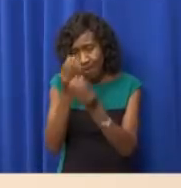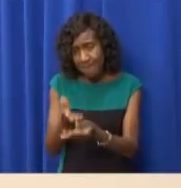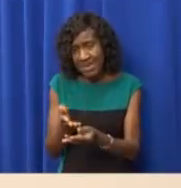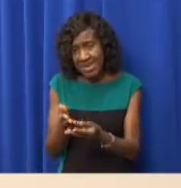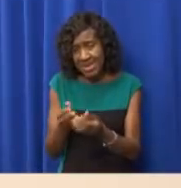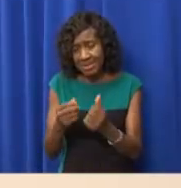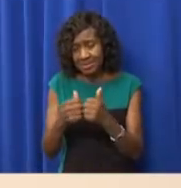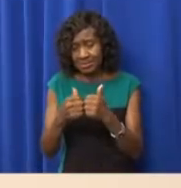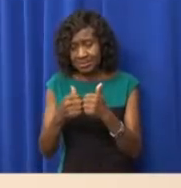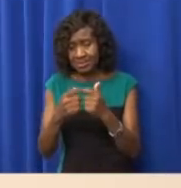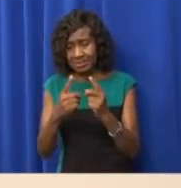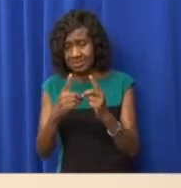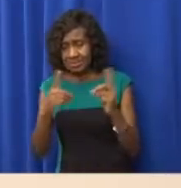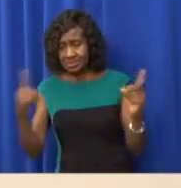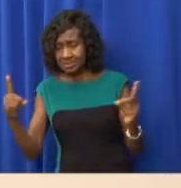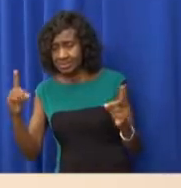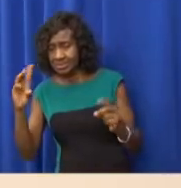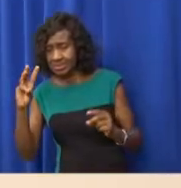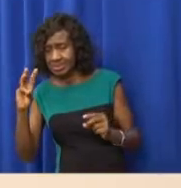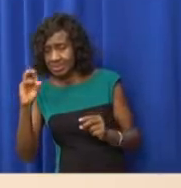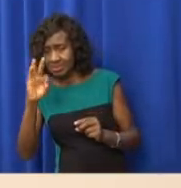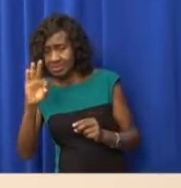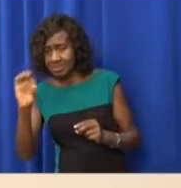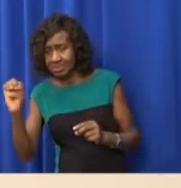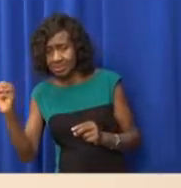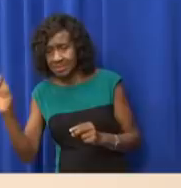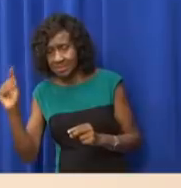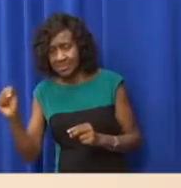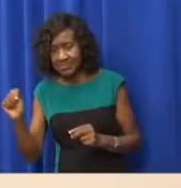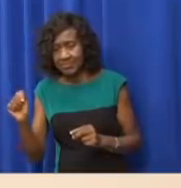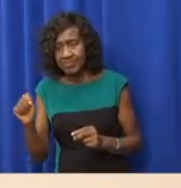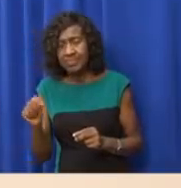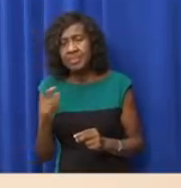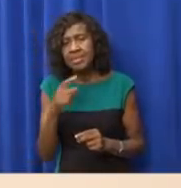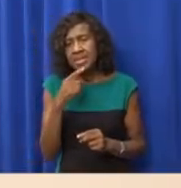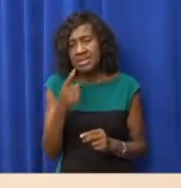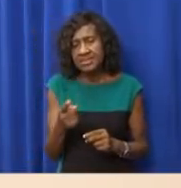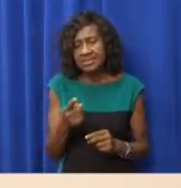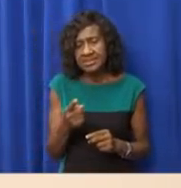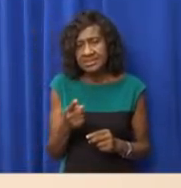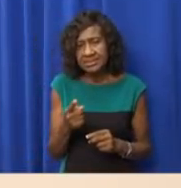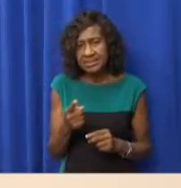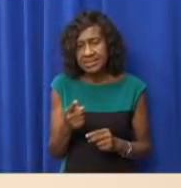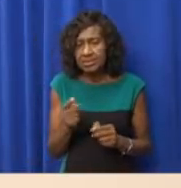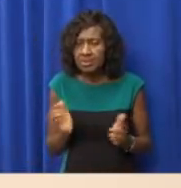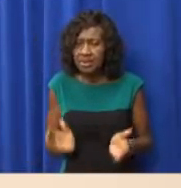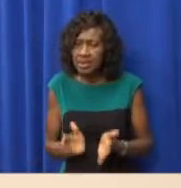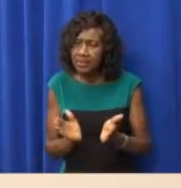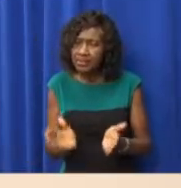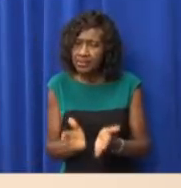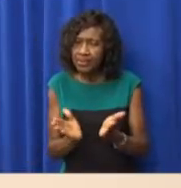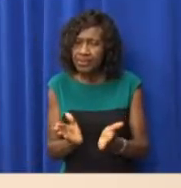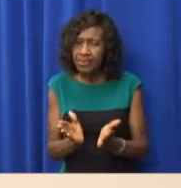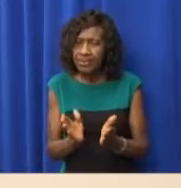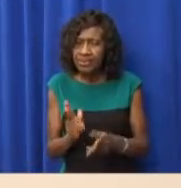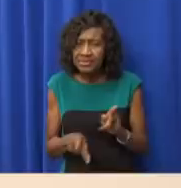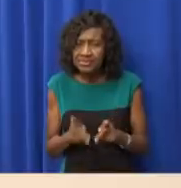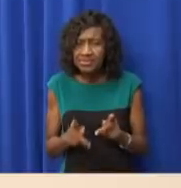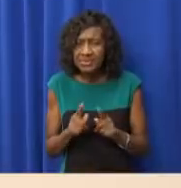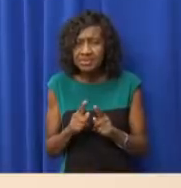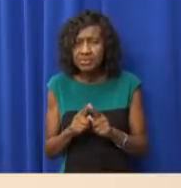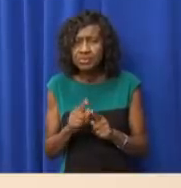distancing requirements. What I would, again, urge, as I've done now for 3 months, is patience.